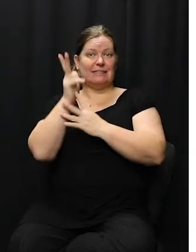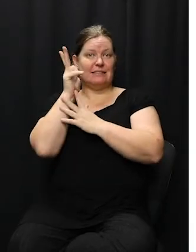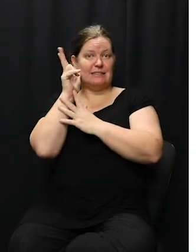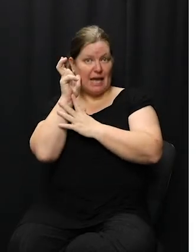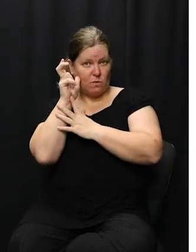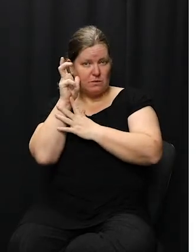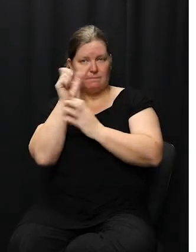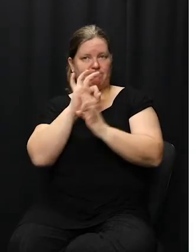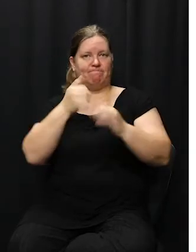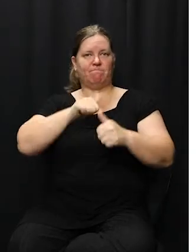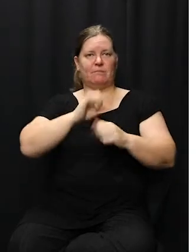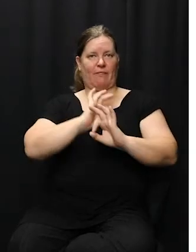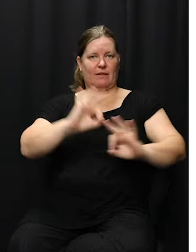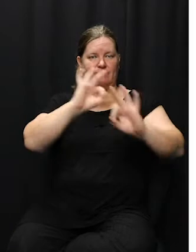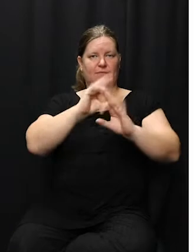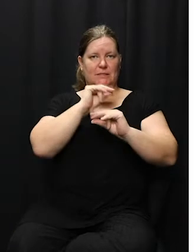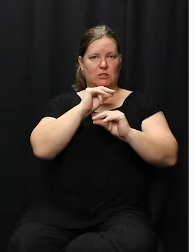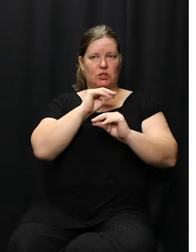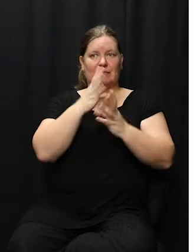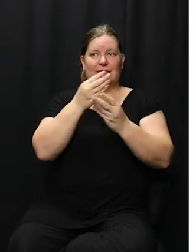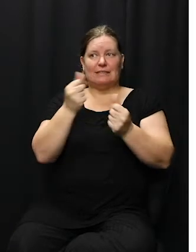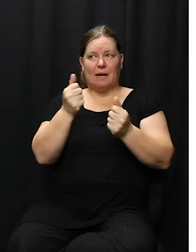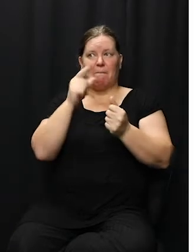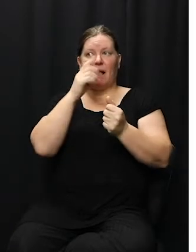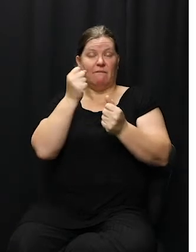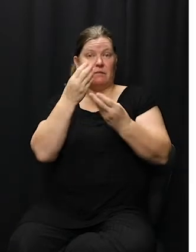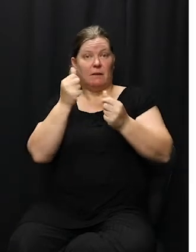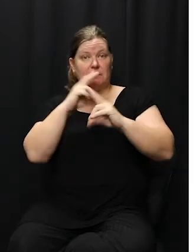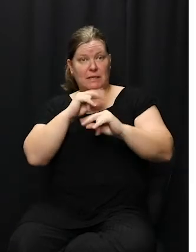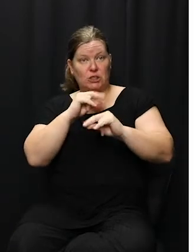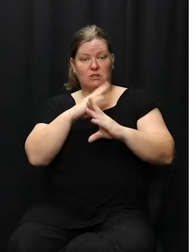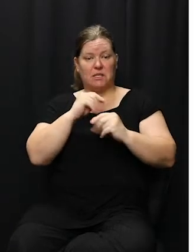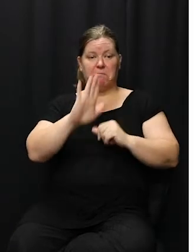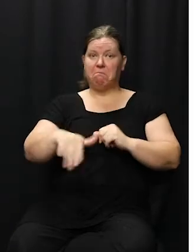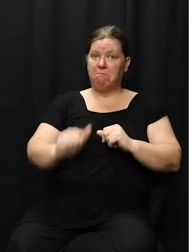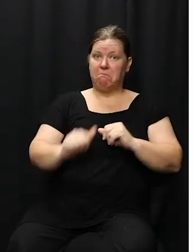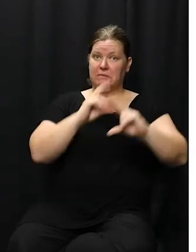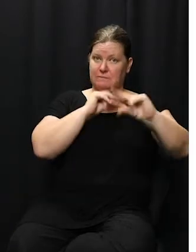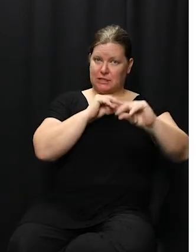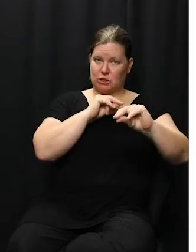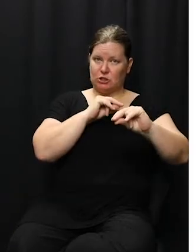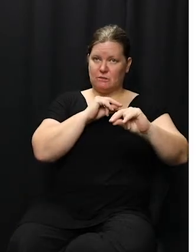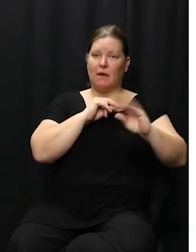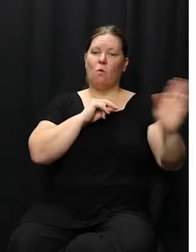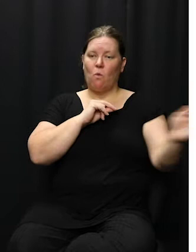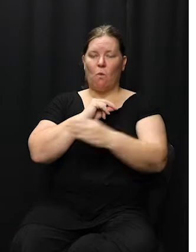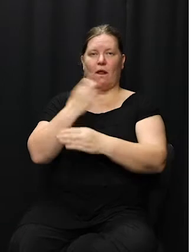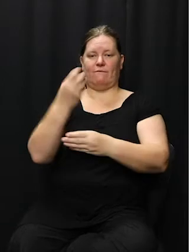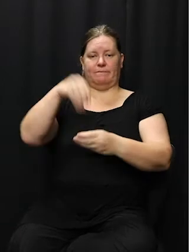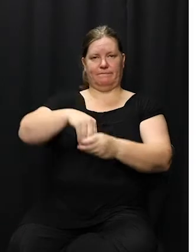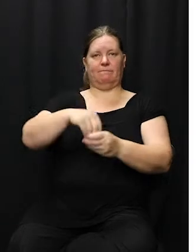English. Some of them access sound but don't speak. Some have some speech. Some are great with spoken